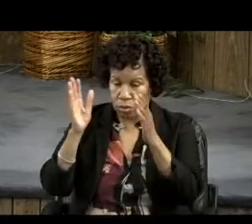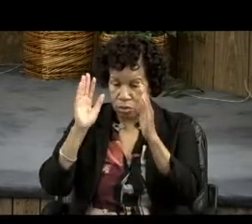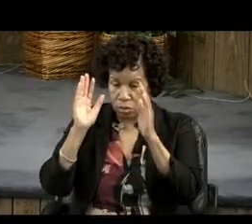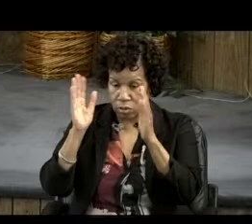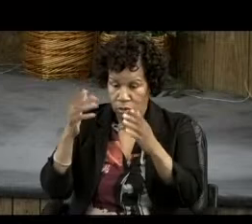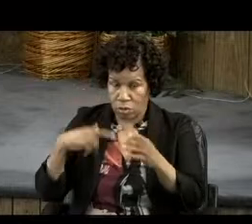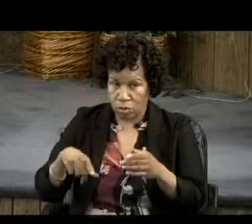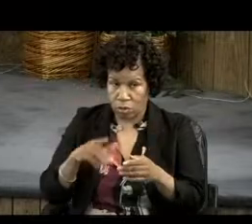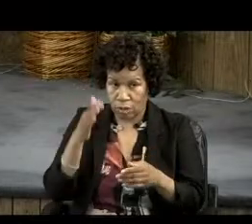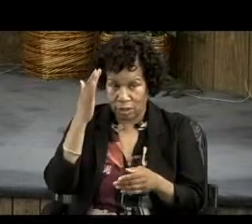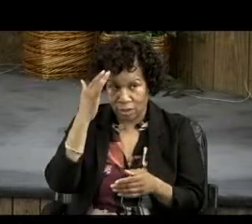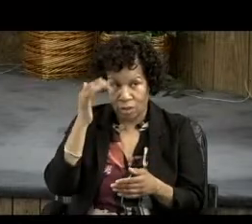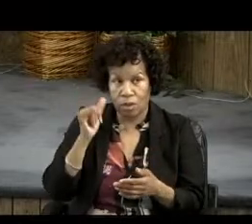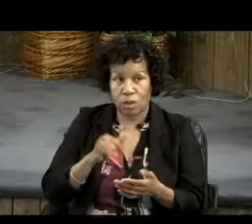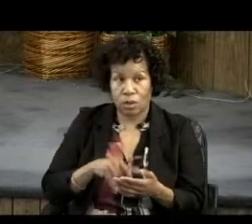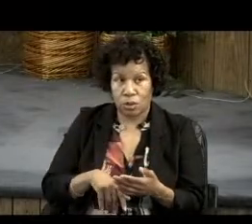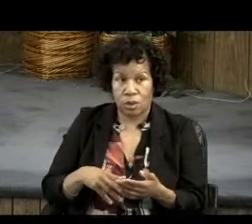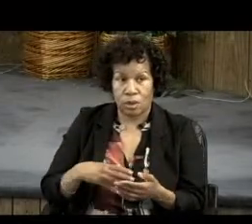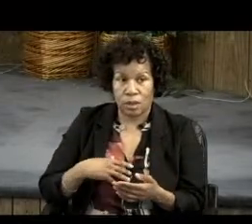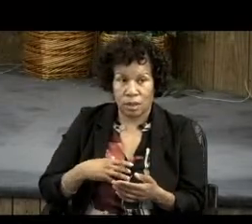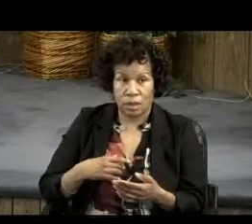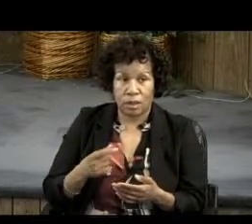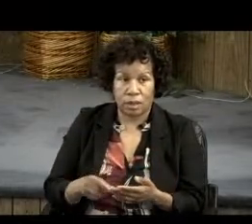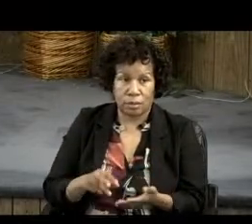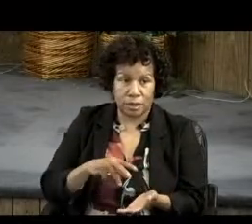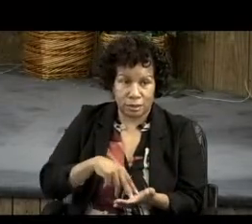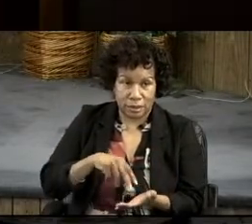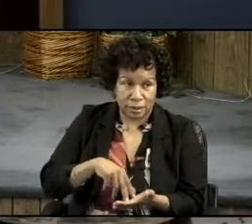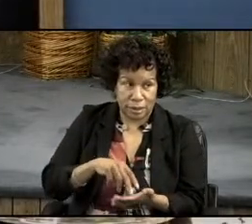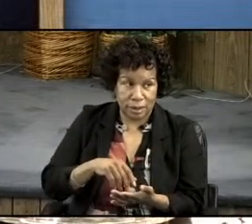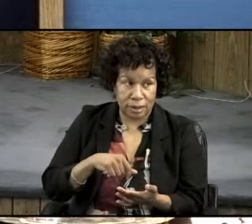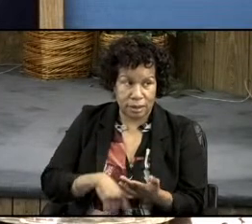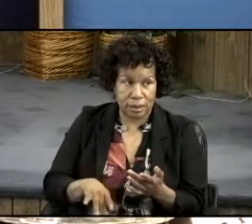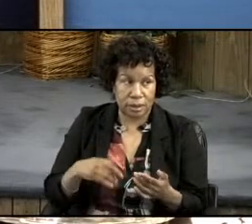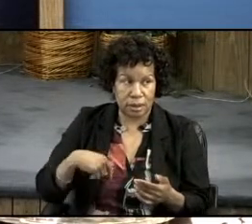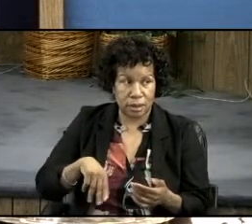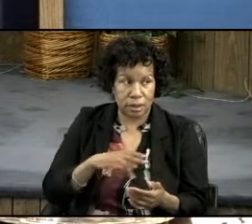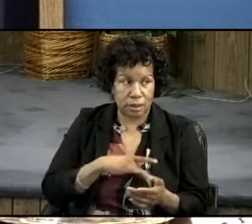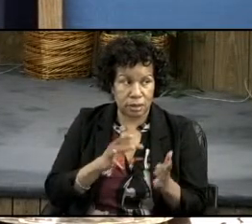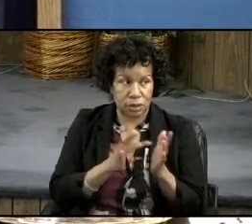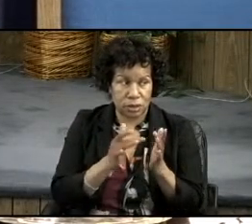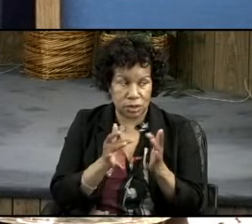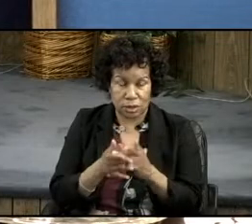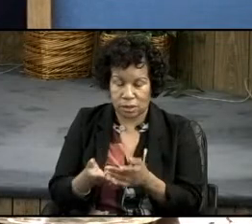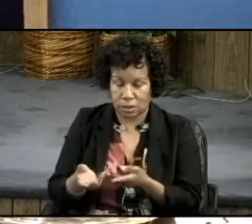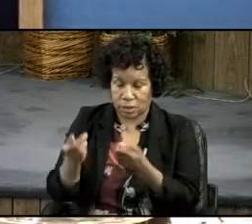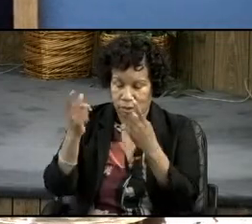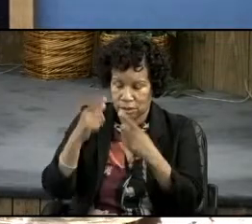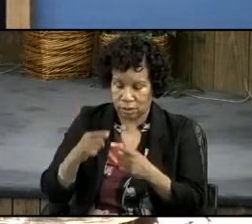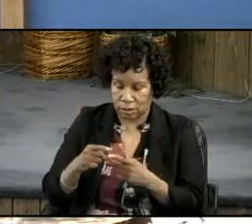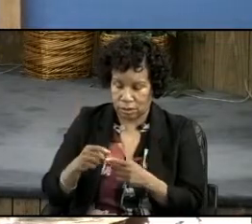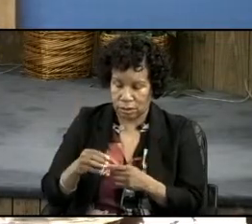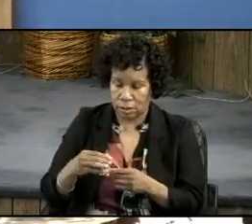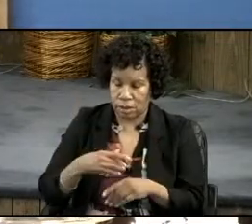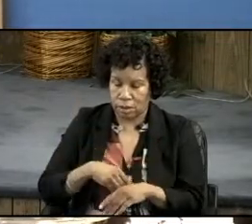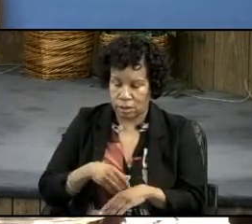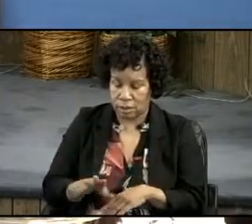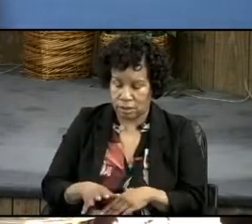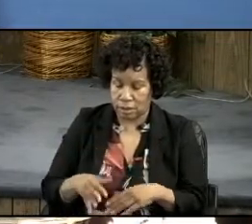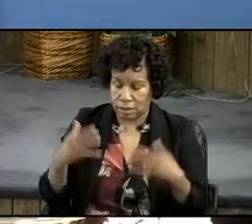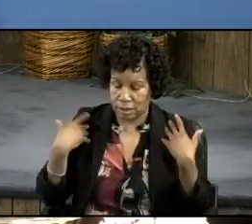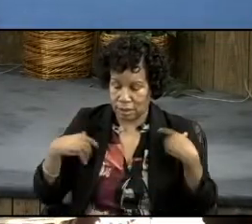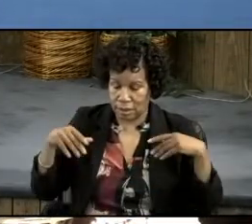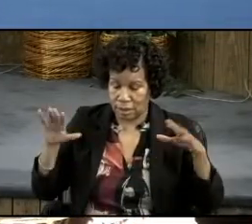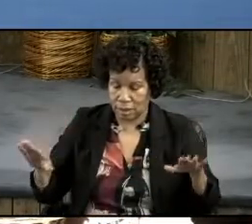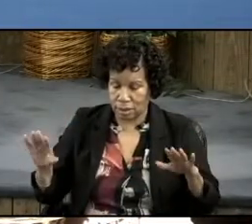us know what our challenges are, but stand up in us, Jesus. Go before us, cover behind us. Send angels that excel